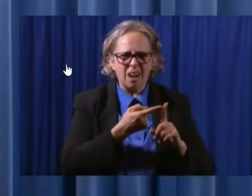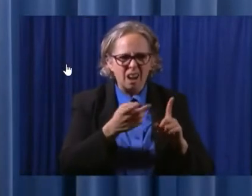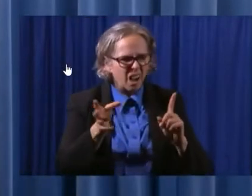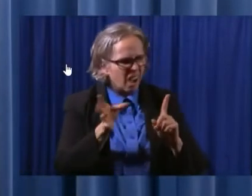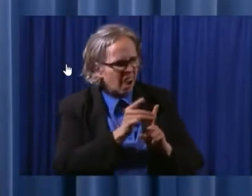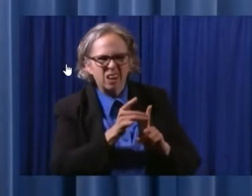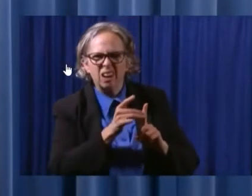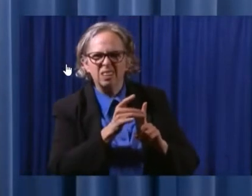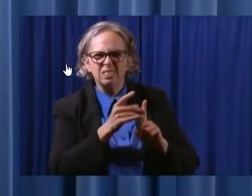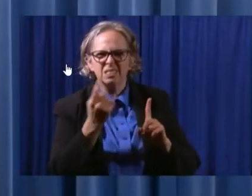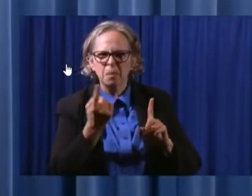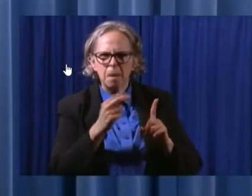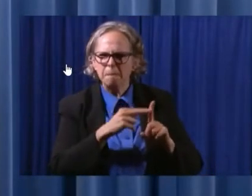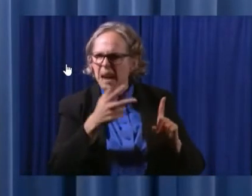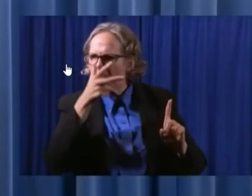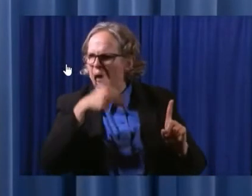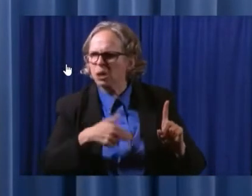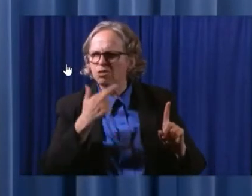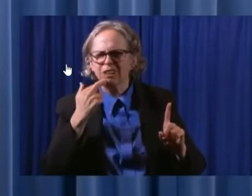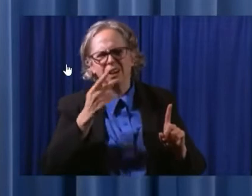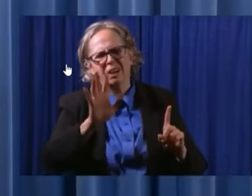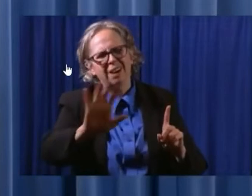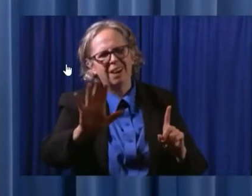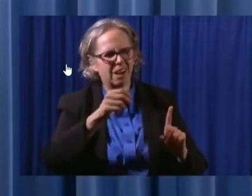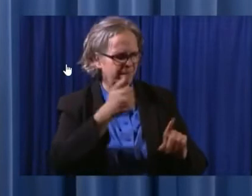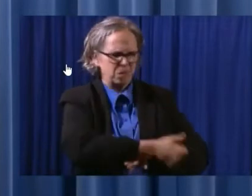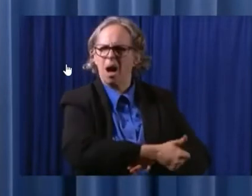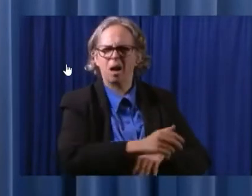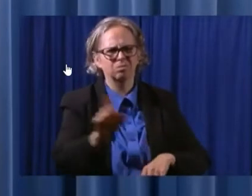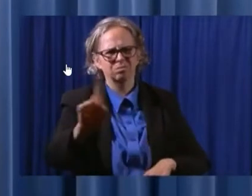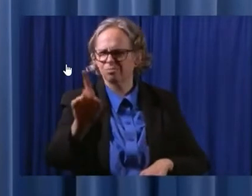facility, does not mean that